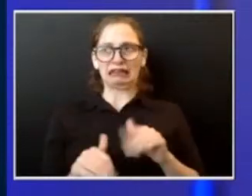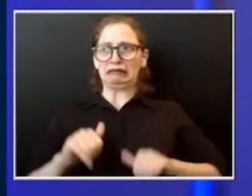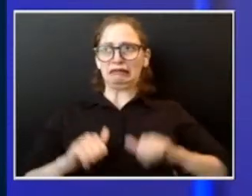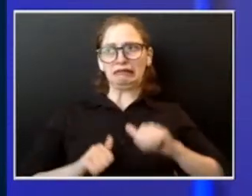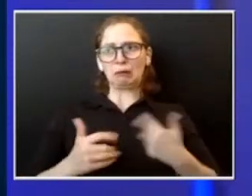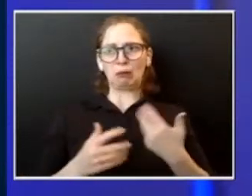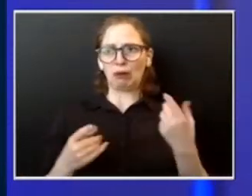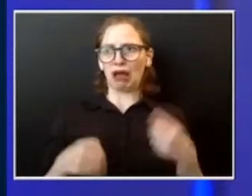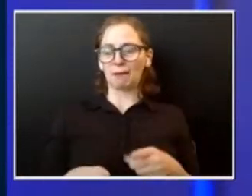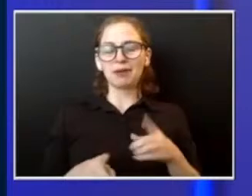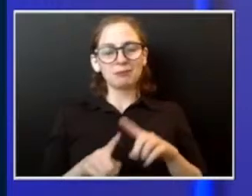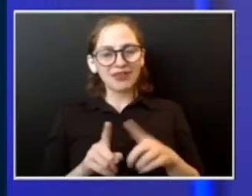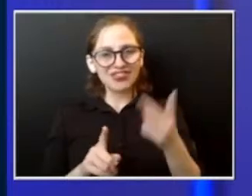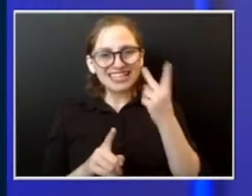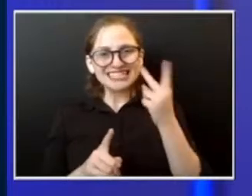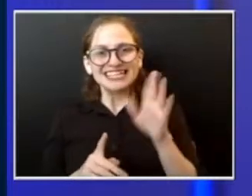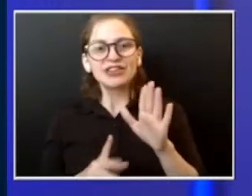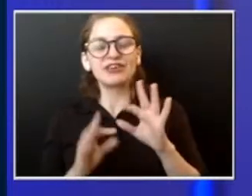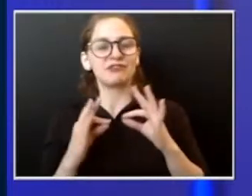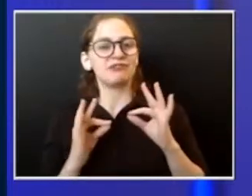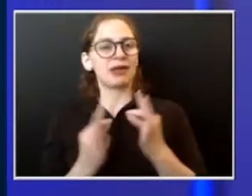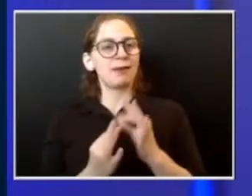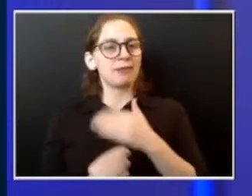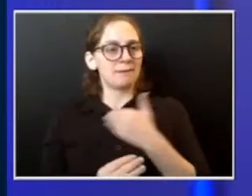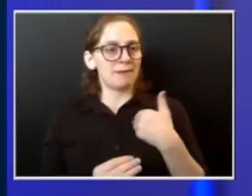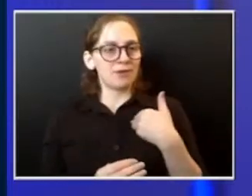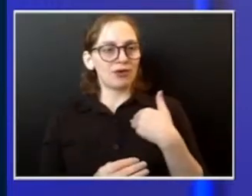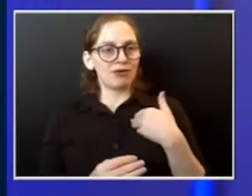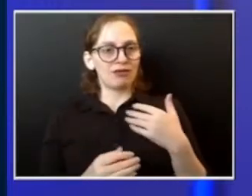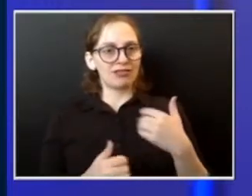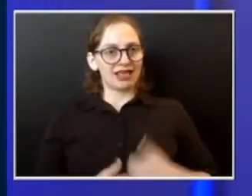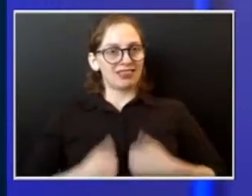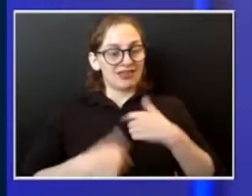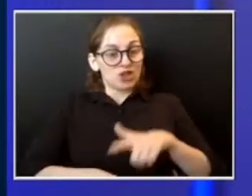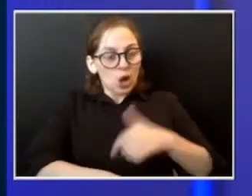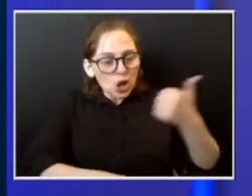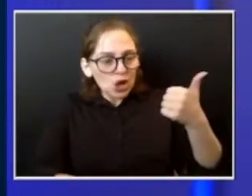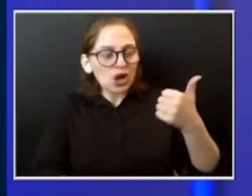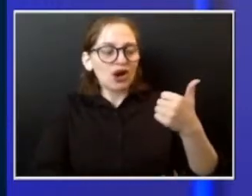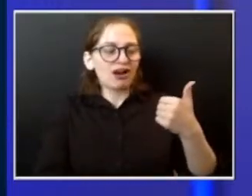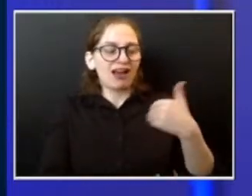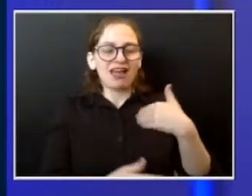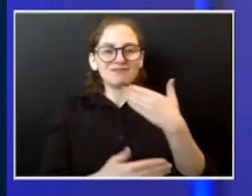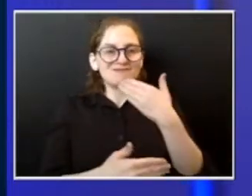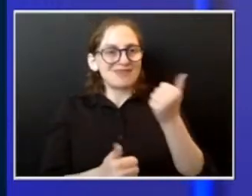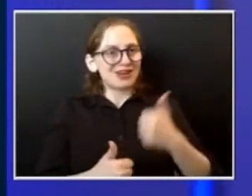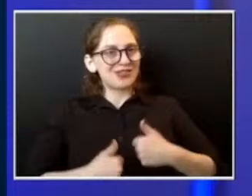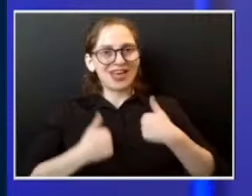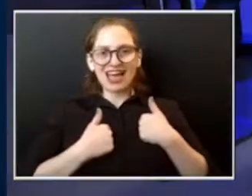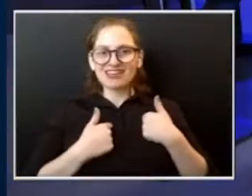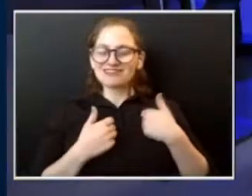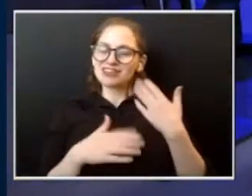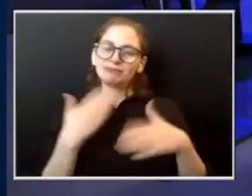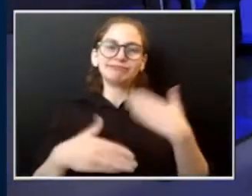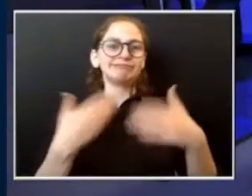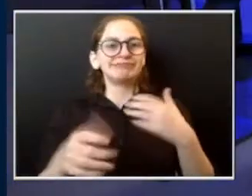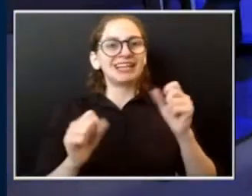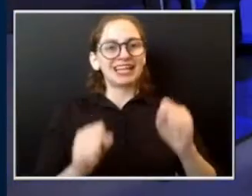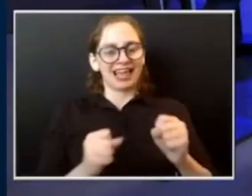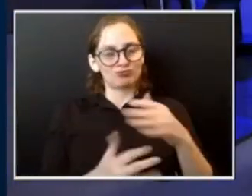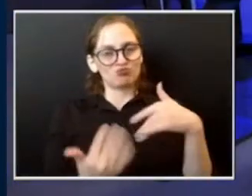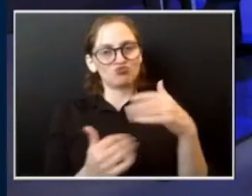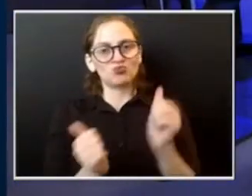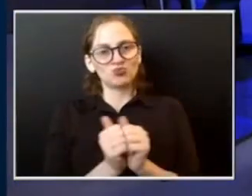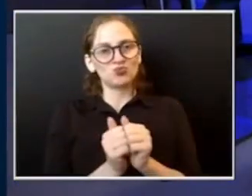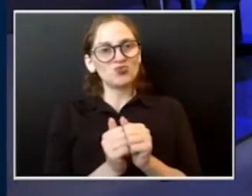reasons why. And there's people sometimes are afraid to take a kidney, but it's the outcomes are so much better. No dialysis. Yeah, no